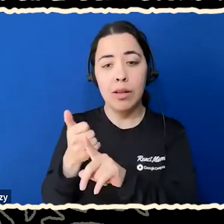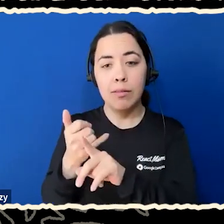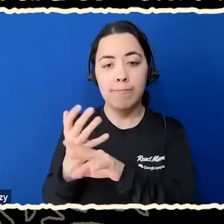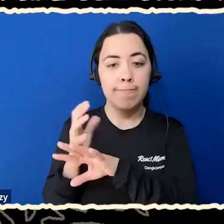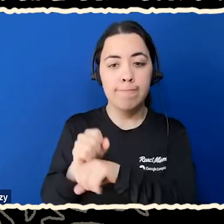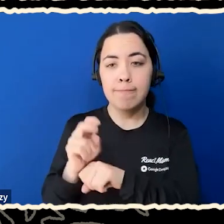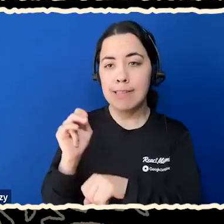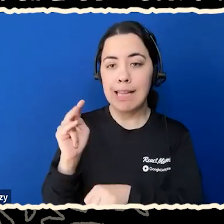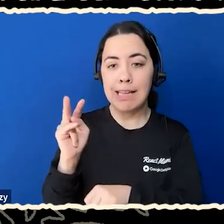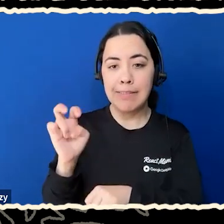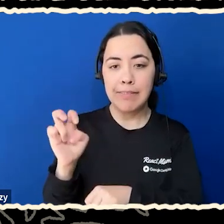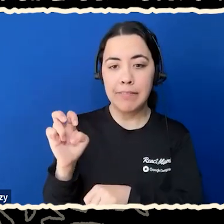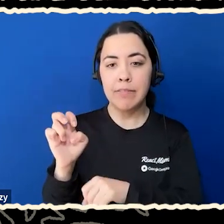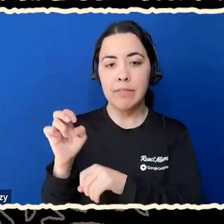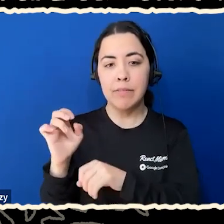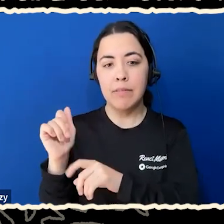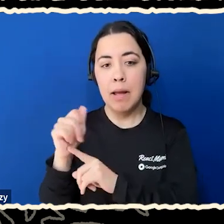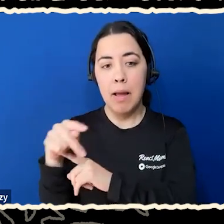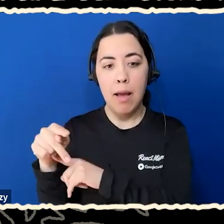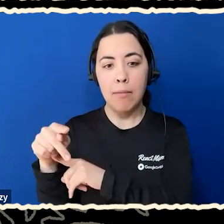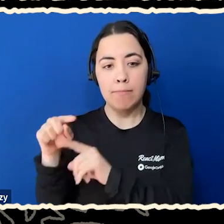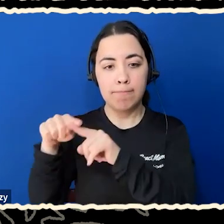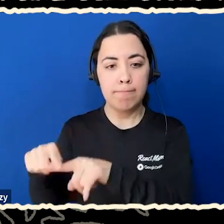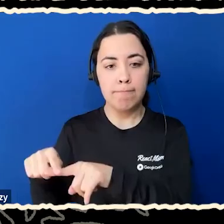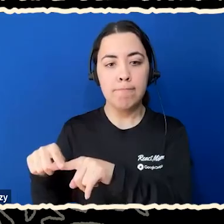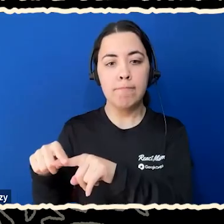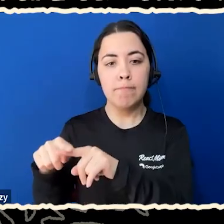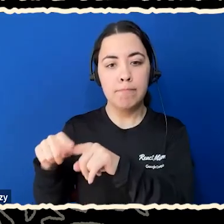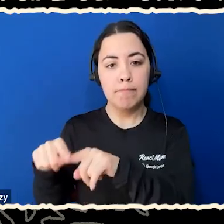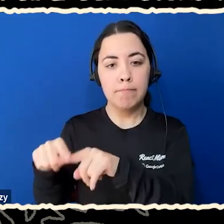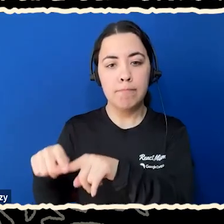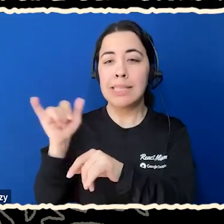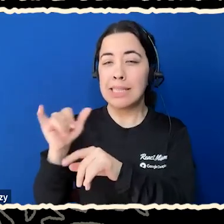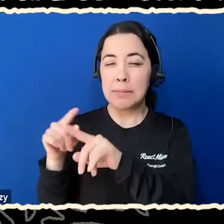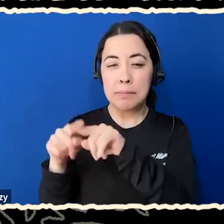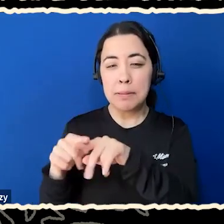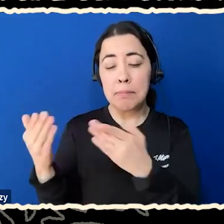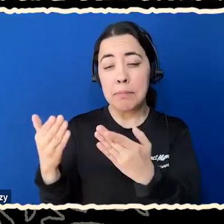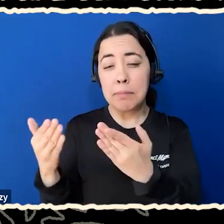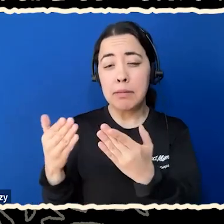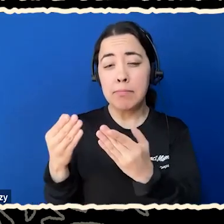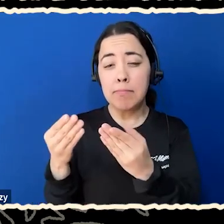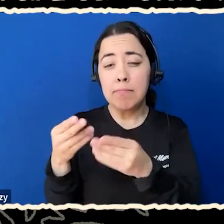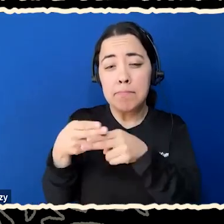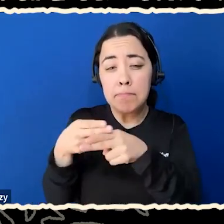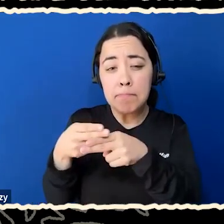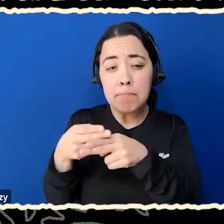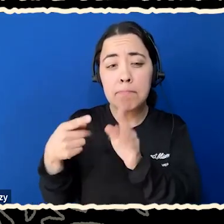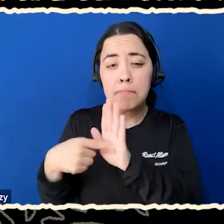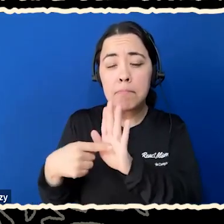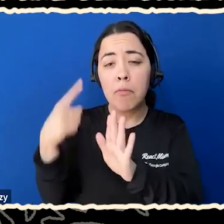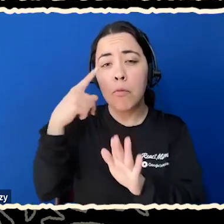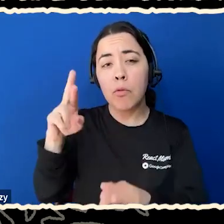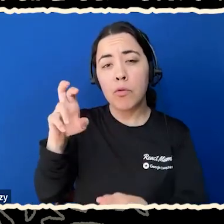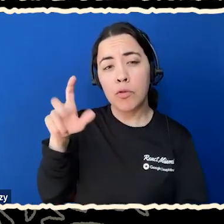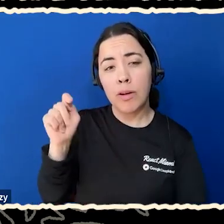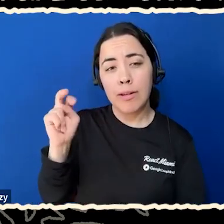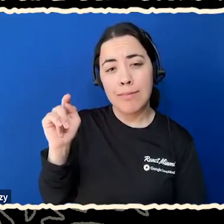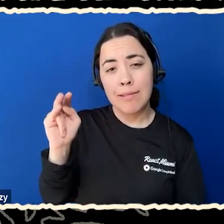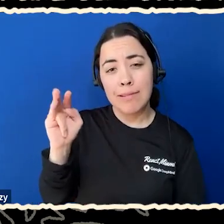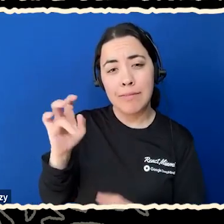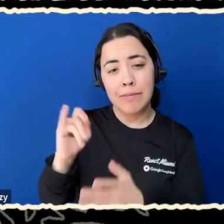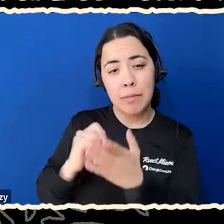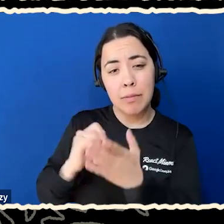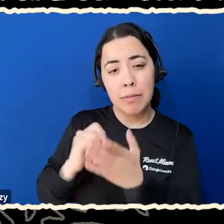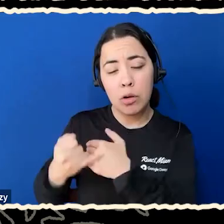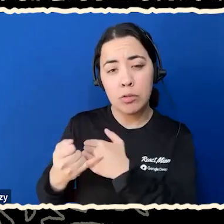be transitive, for instance, to the React Native project, you may get duplicated artifact builders because the versions may be